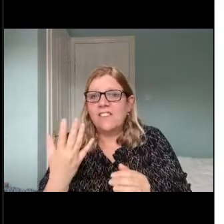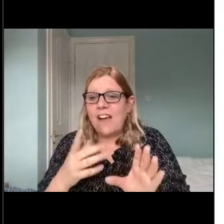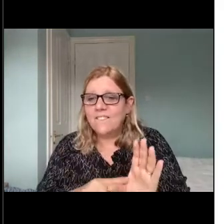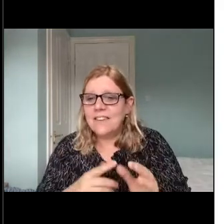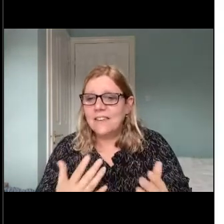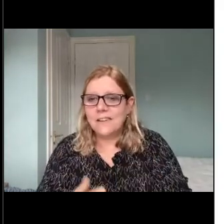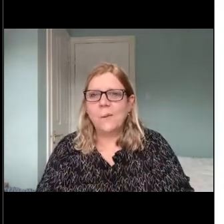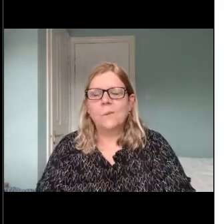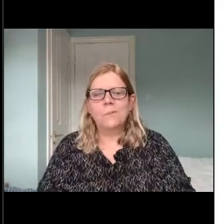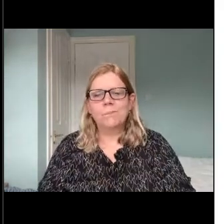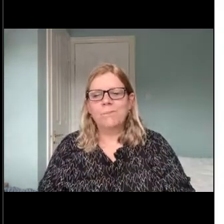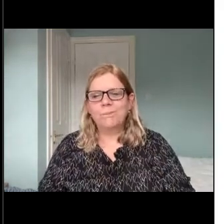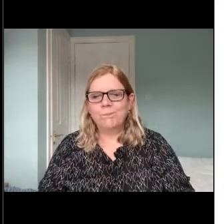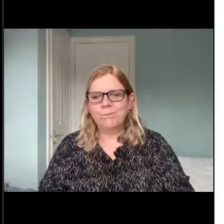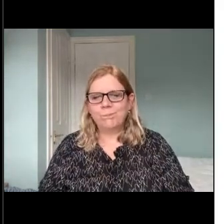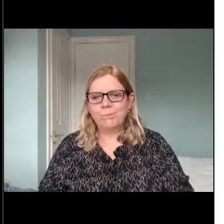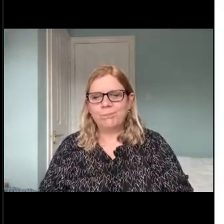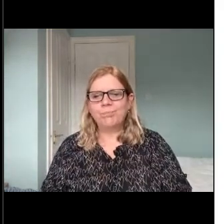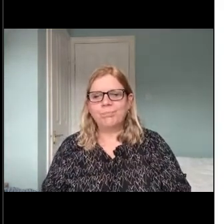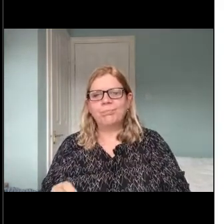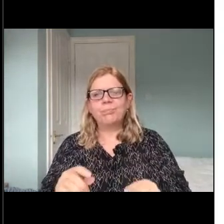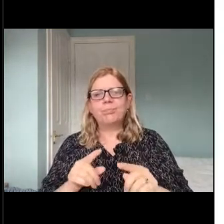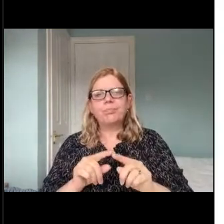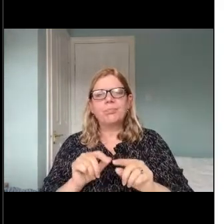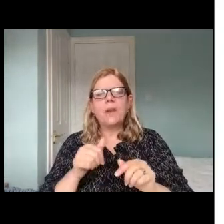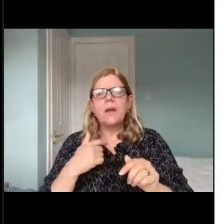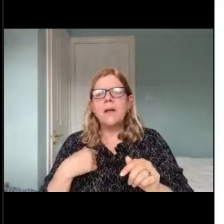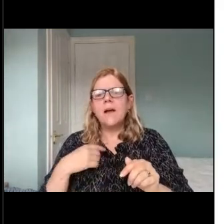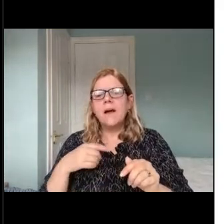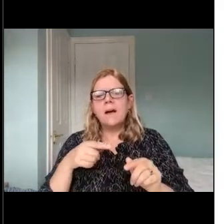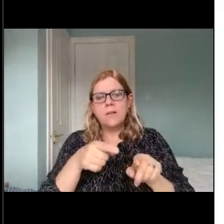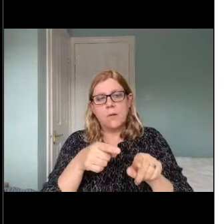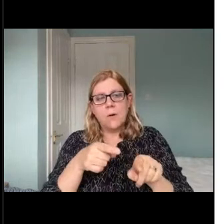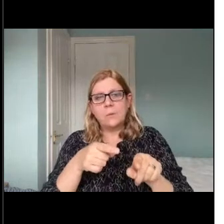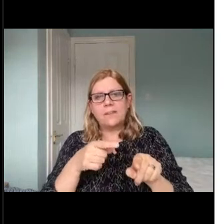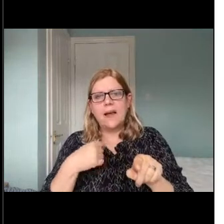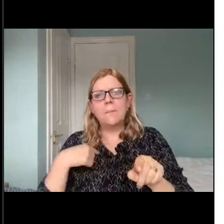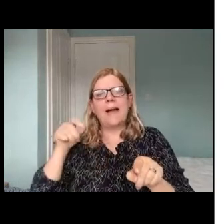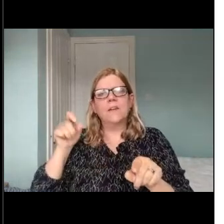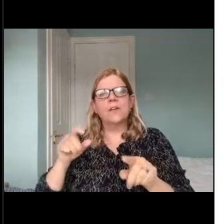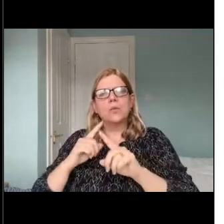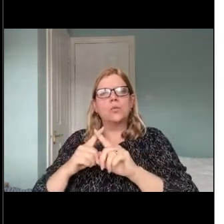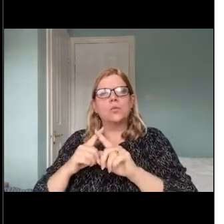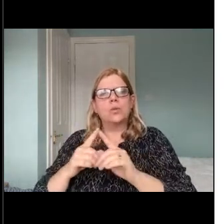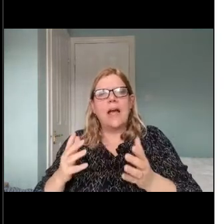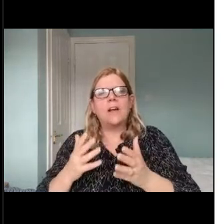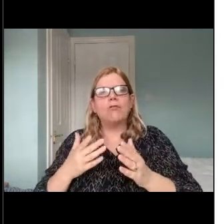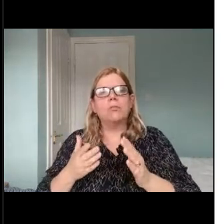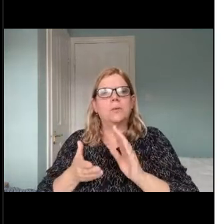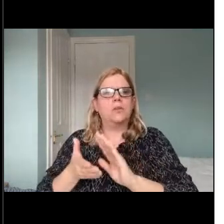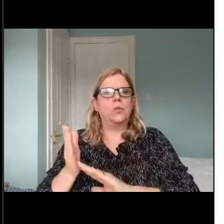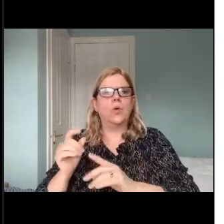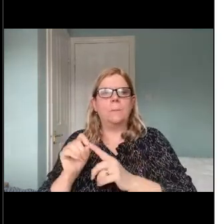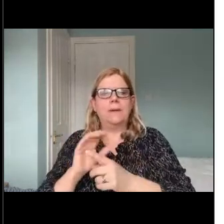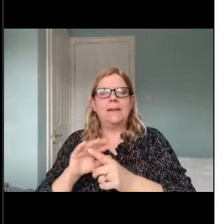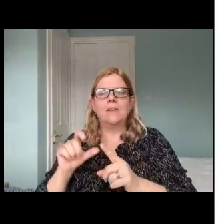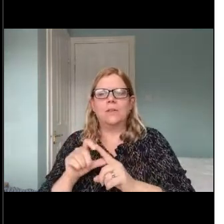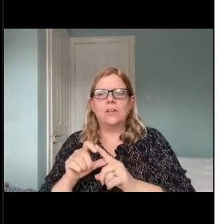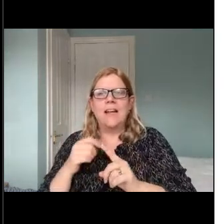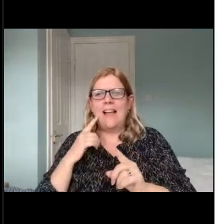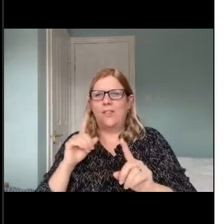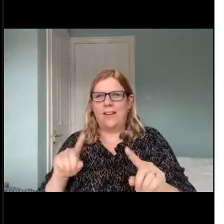of Chemistry. 35 years I've been a member. So my